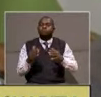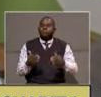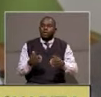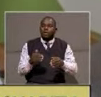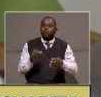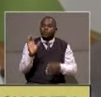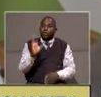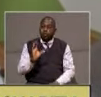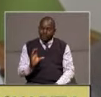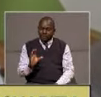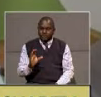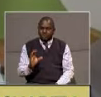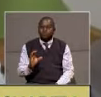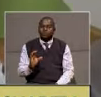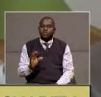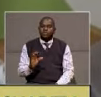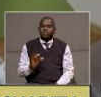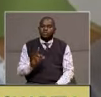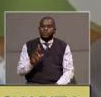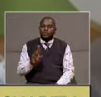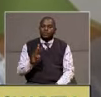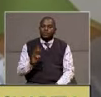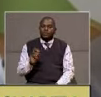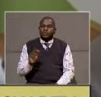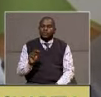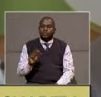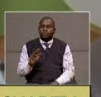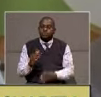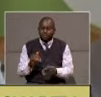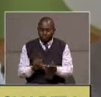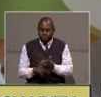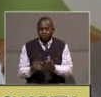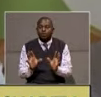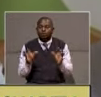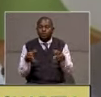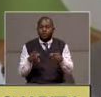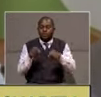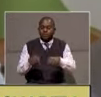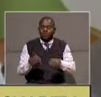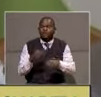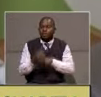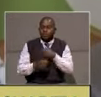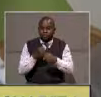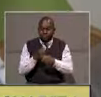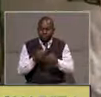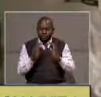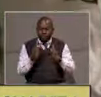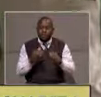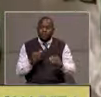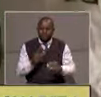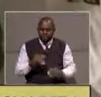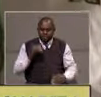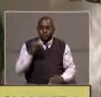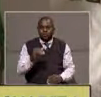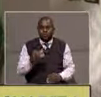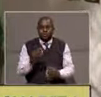corporates. And there's always been a request to add this category. And this year, we've taken this bold step